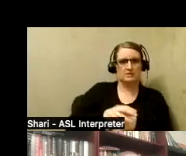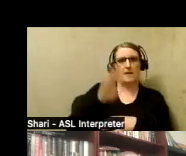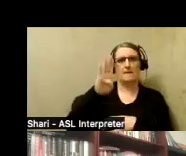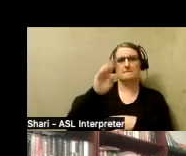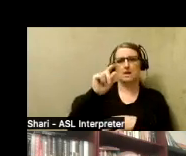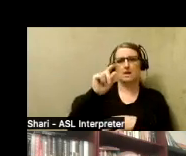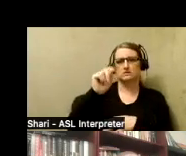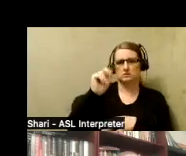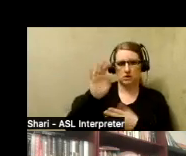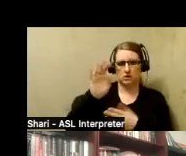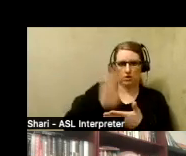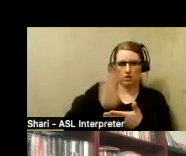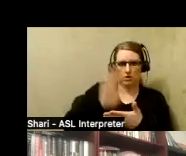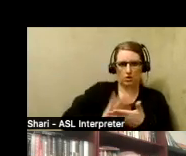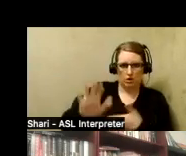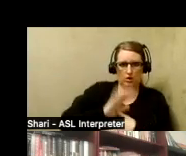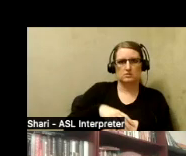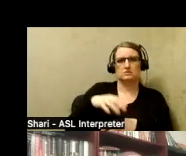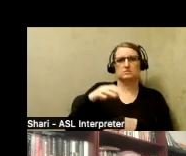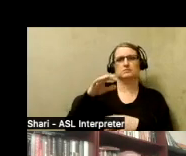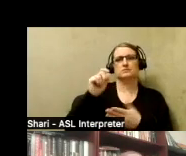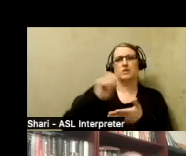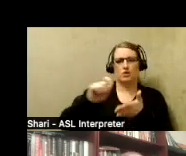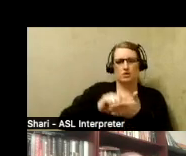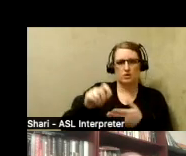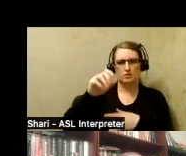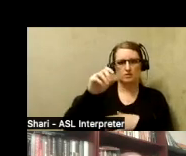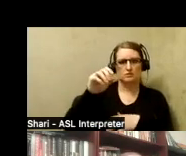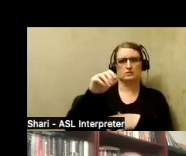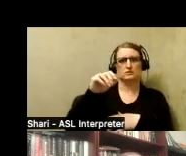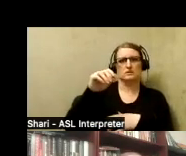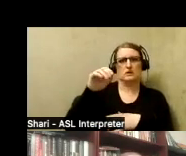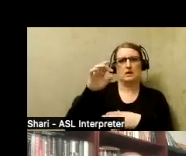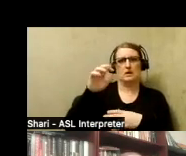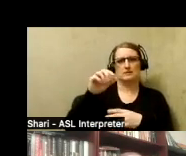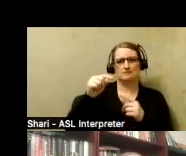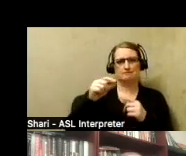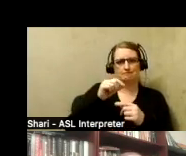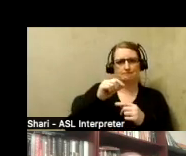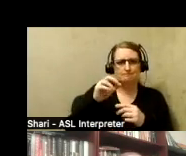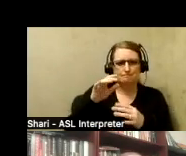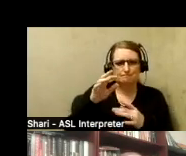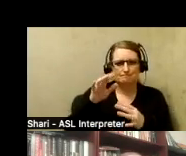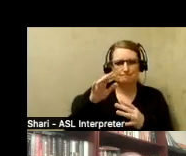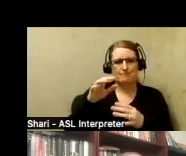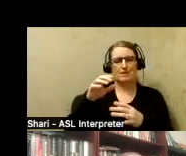College. He's the author of Manliness and Its Discontents, Black Middle Class and the